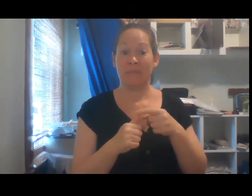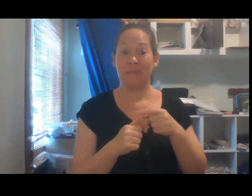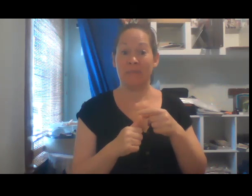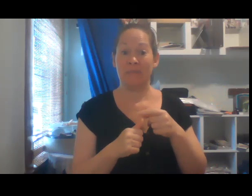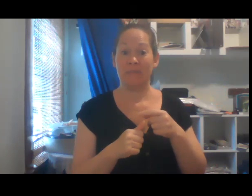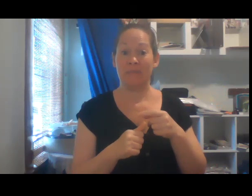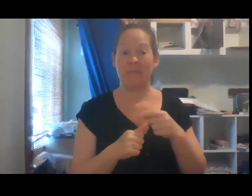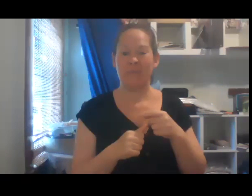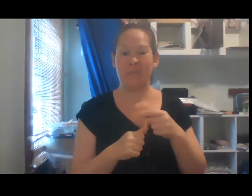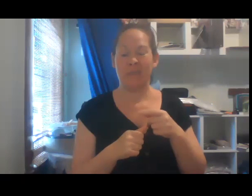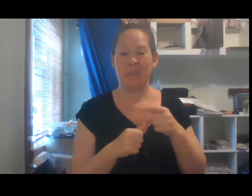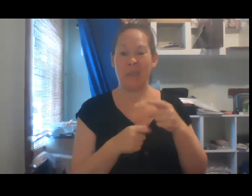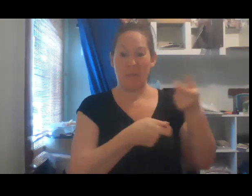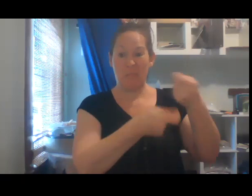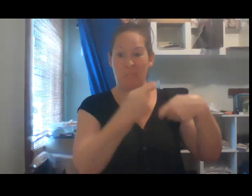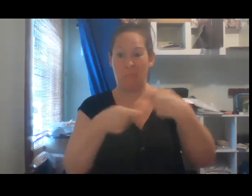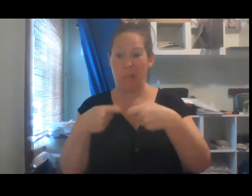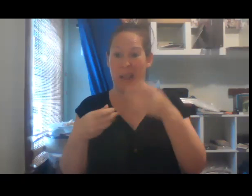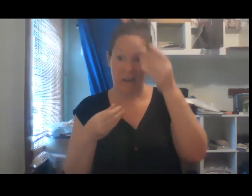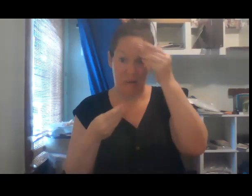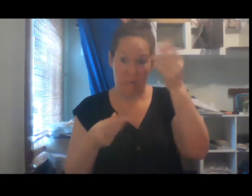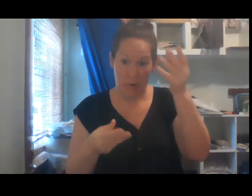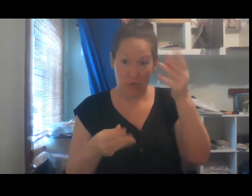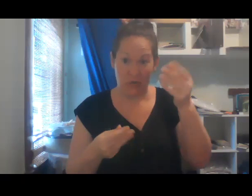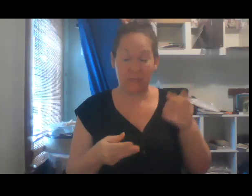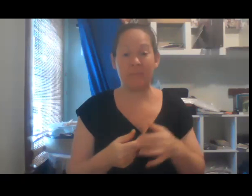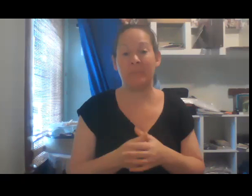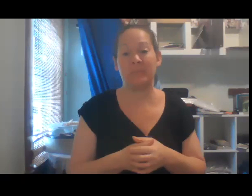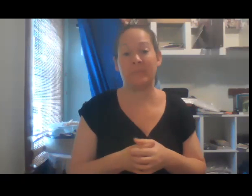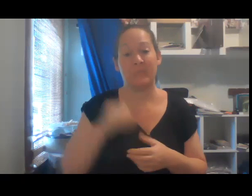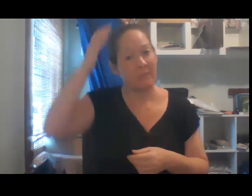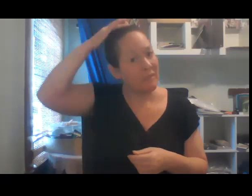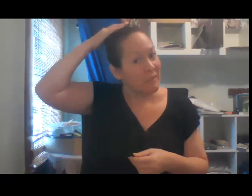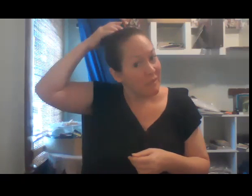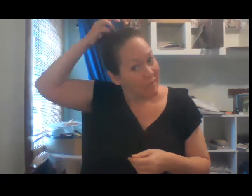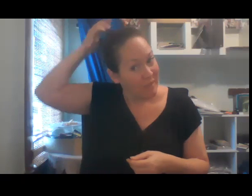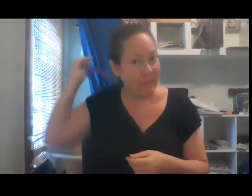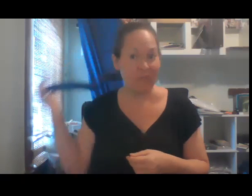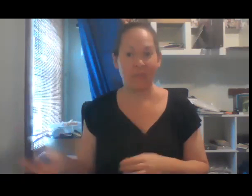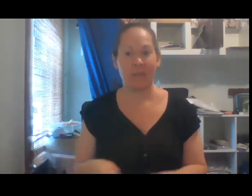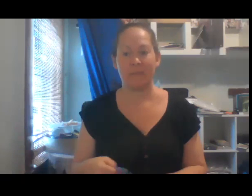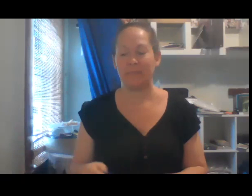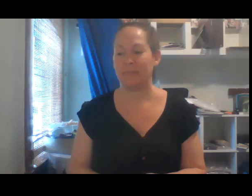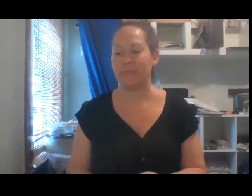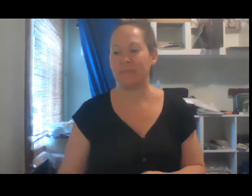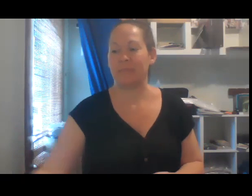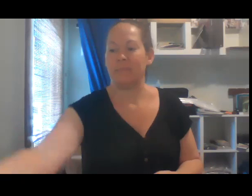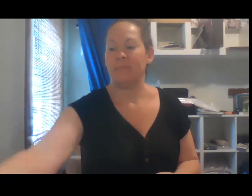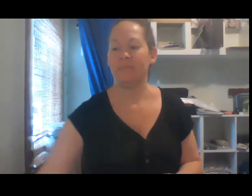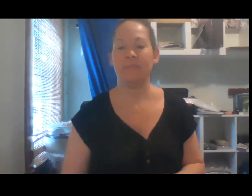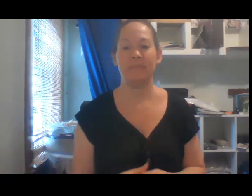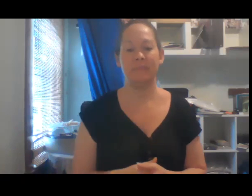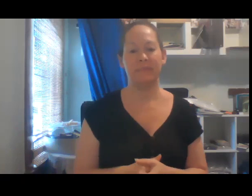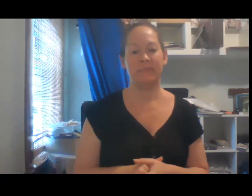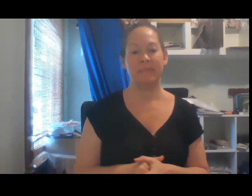with my given information. And then usually the questions will say, if the what will be